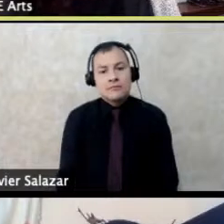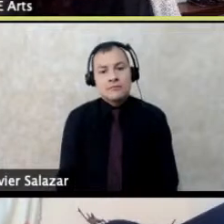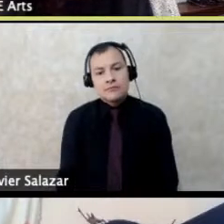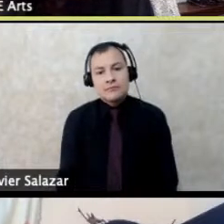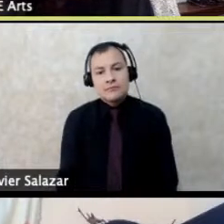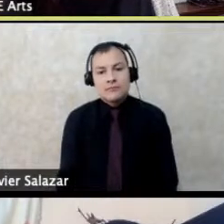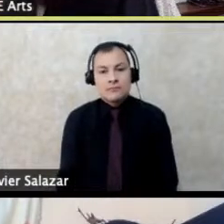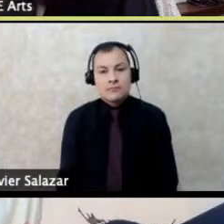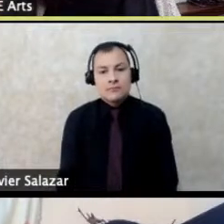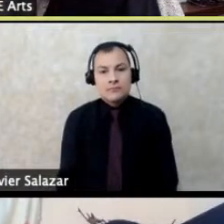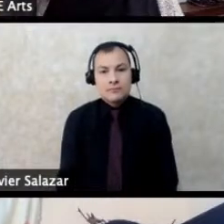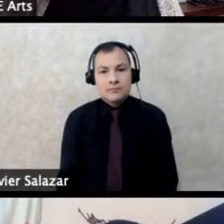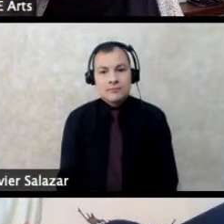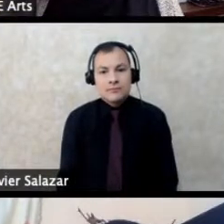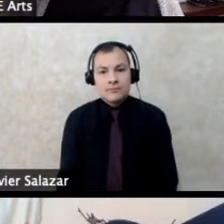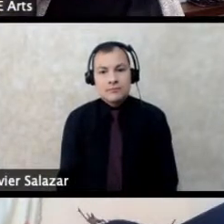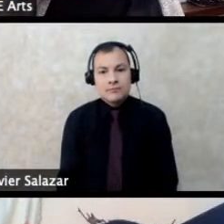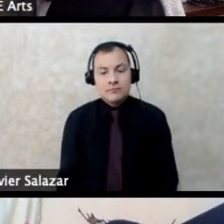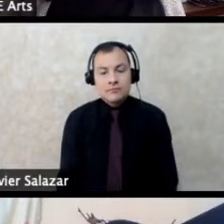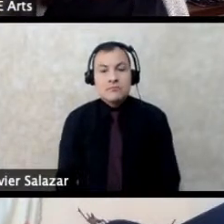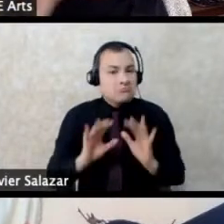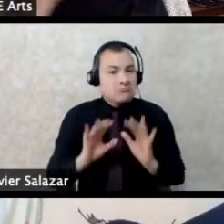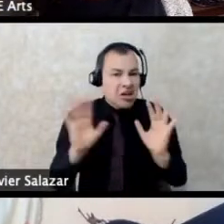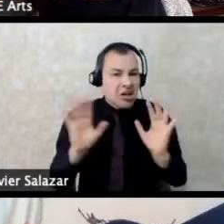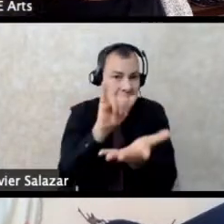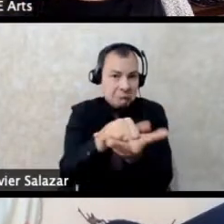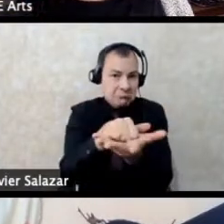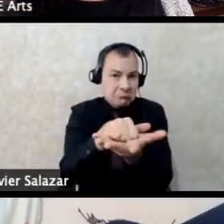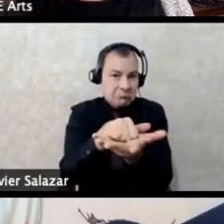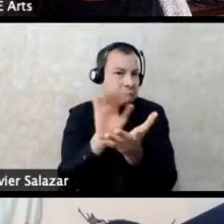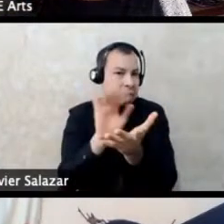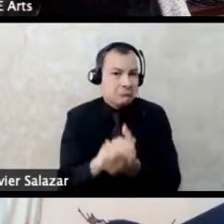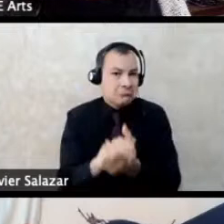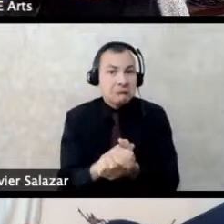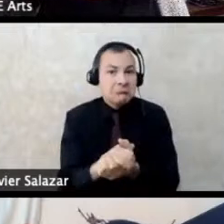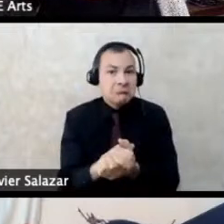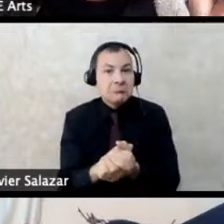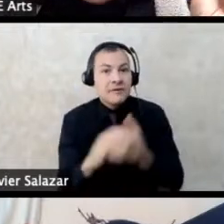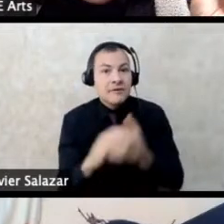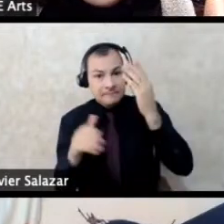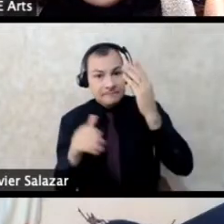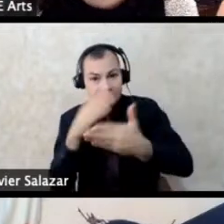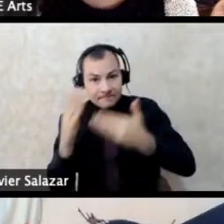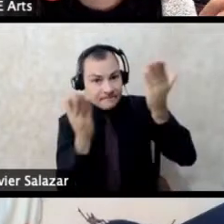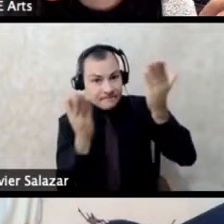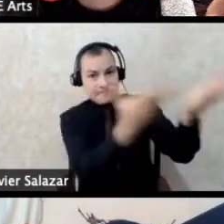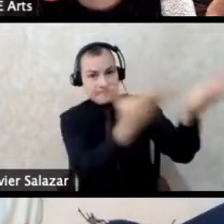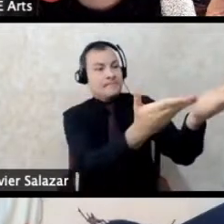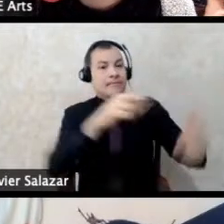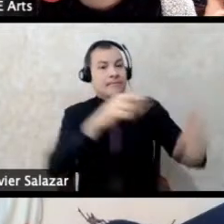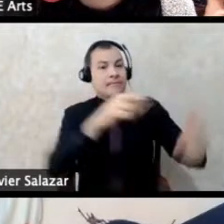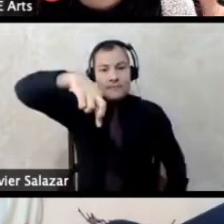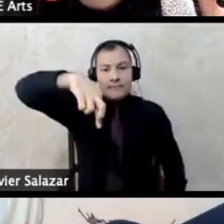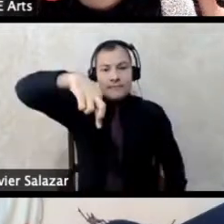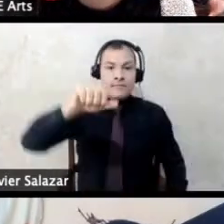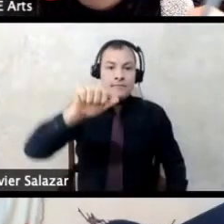Eso es, Paola, son todos tuyos, tu la mesa es toda tuya.